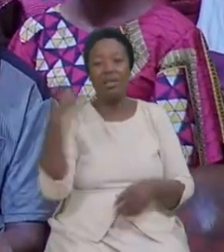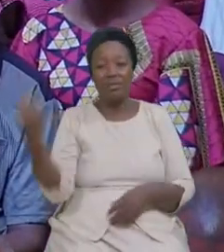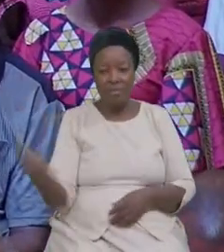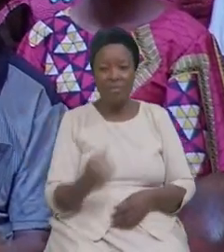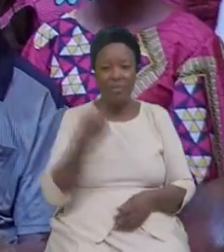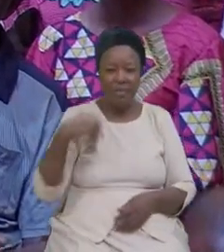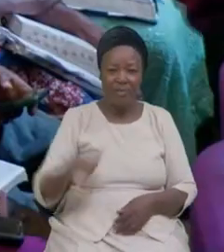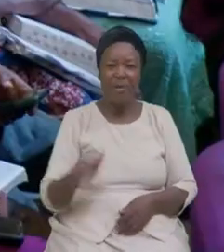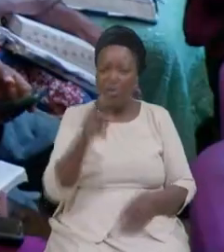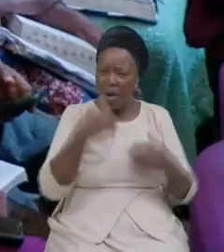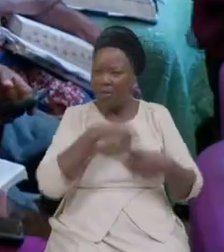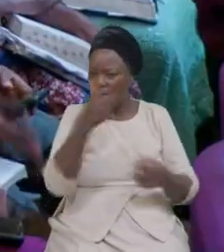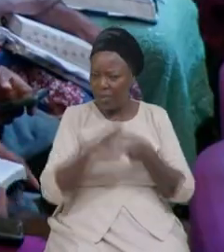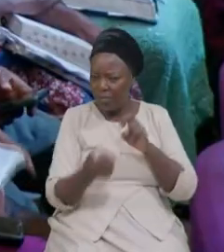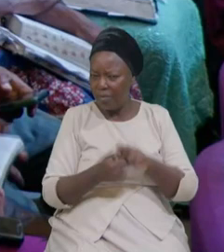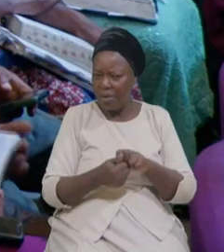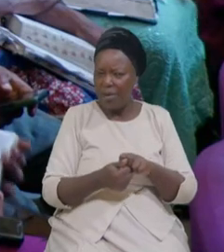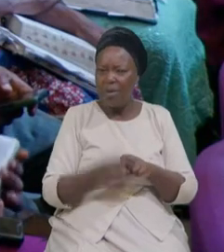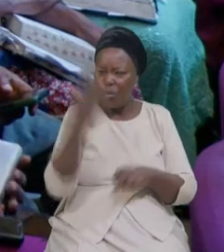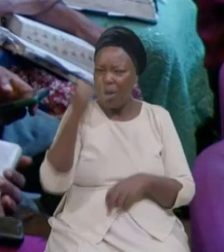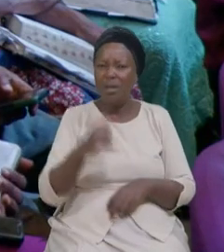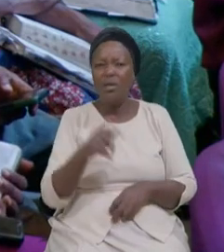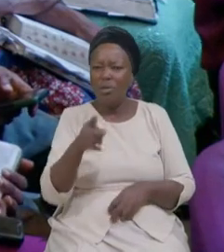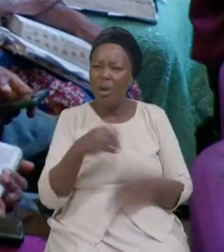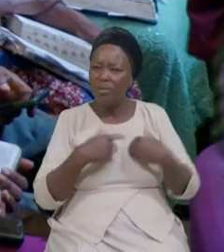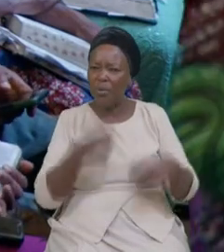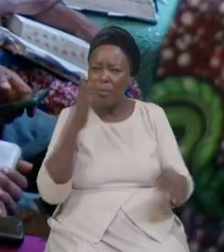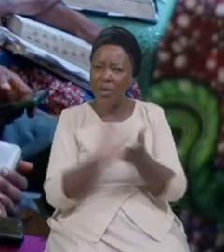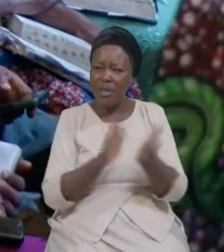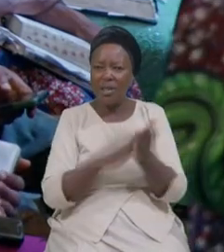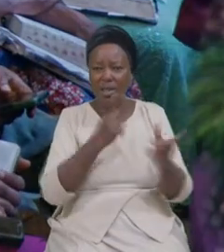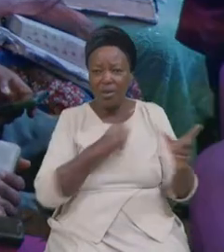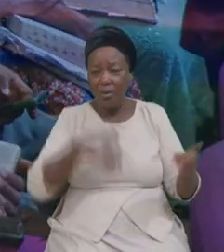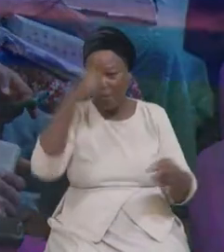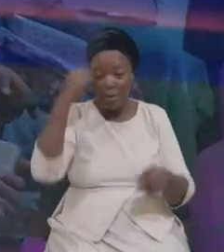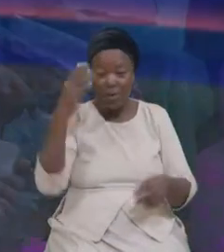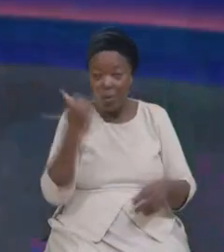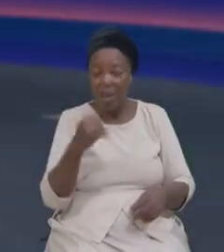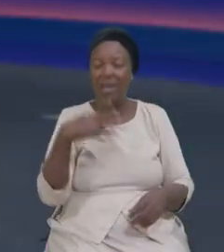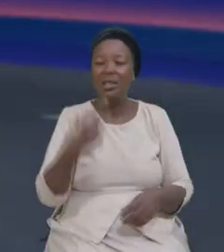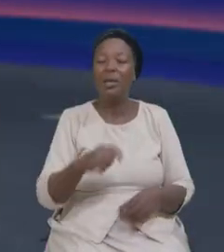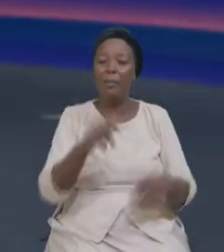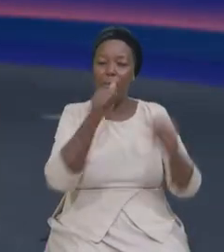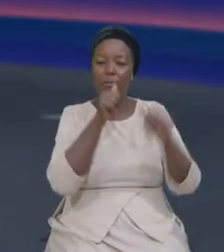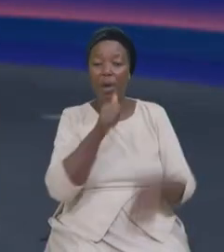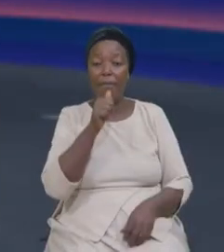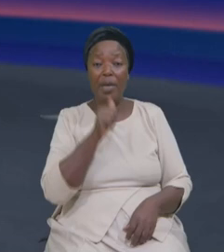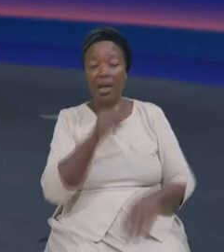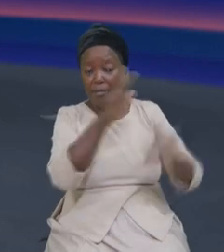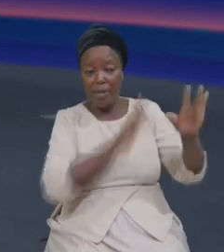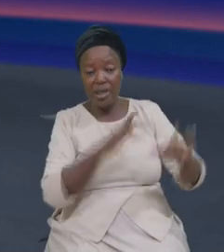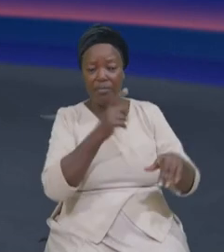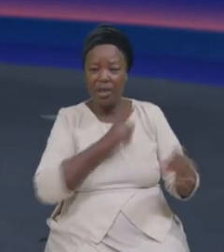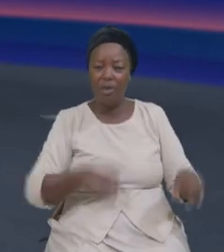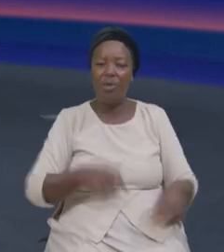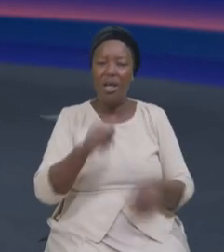Lord, for his mercy endureth forever. Am I going through deep waters and I don't understand how deep it